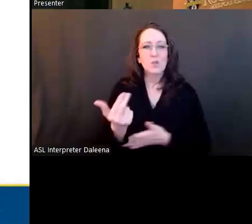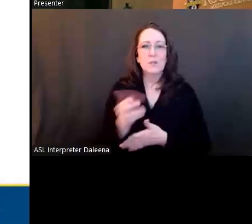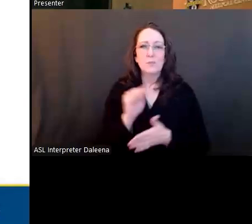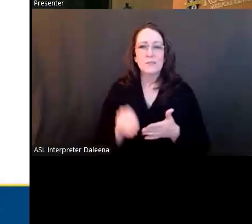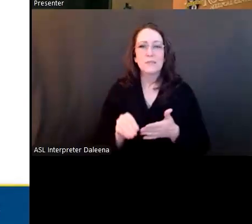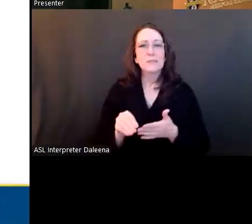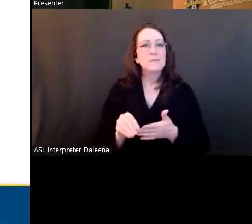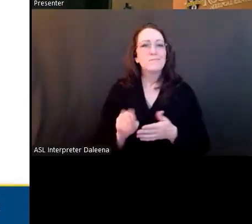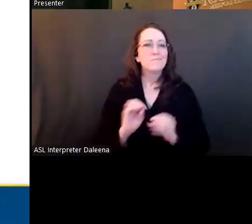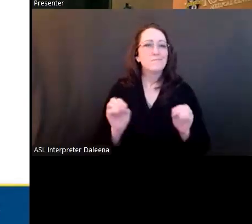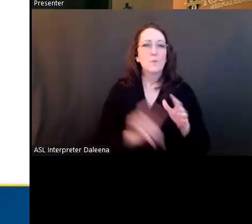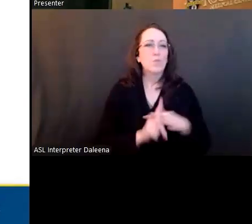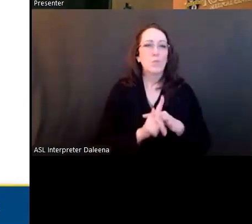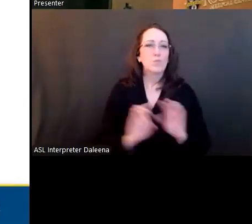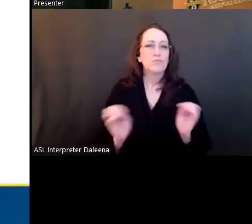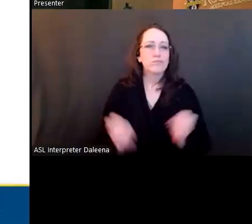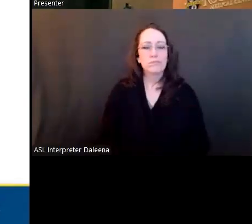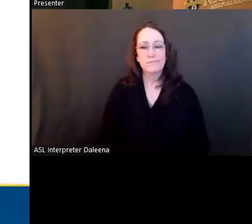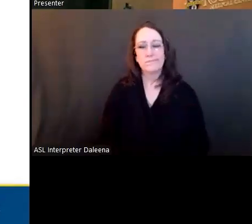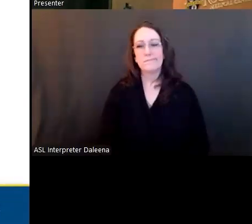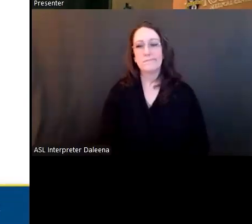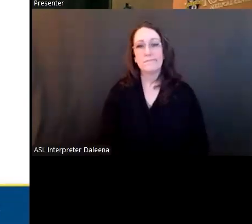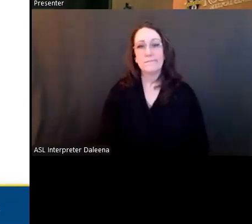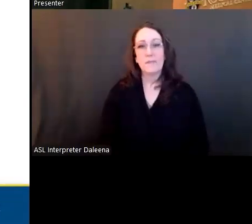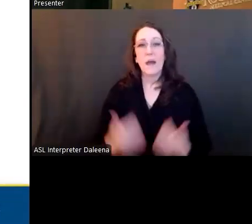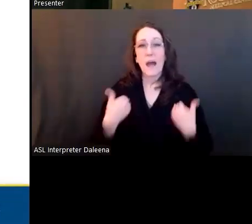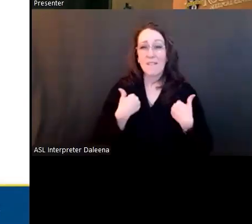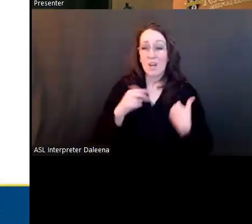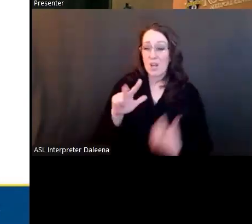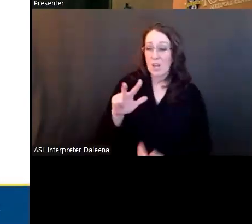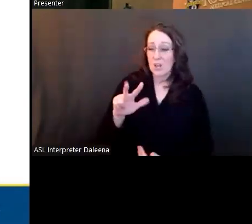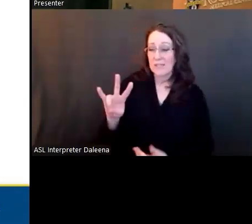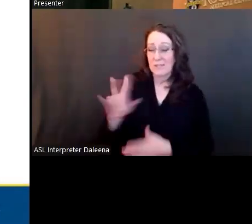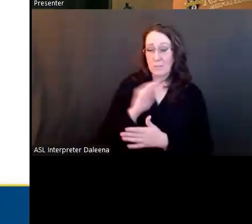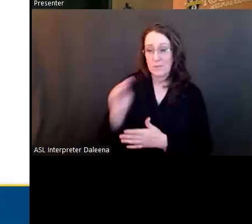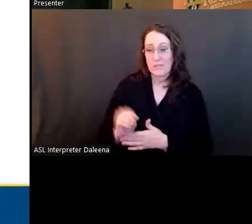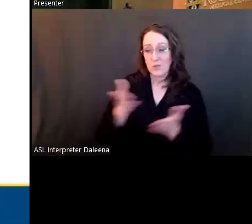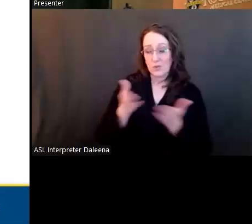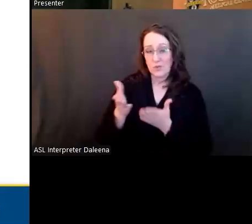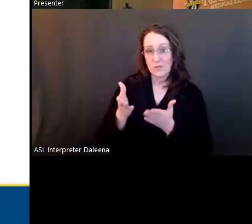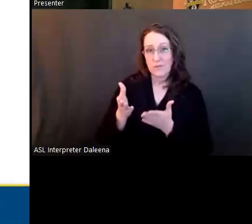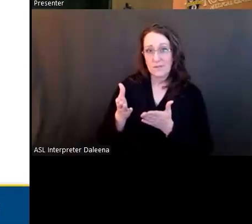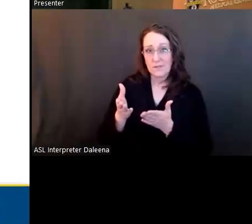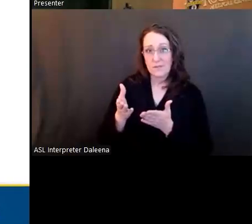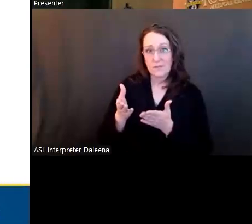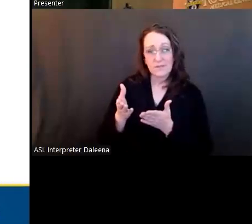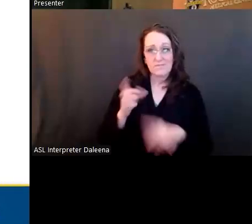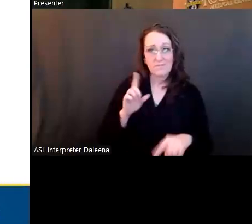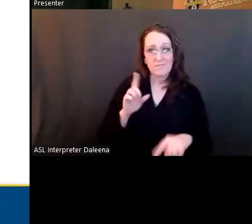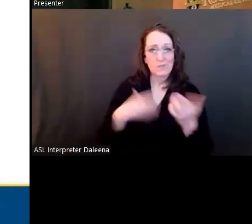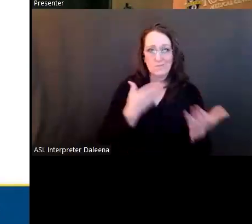marked as no-shows. So we have 37% of our services that were unable to be